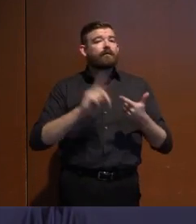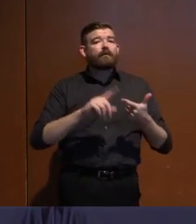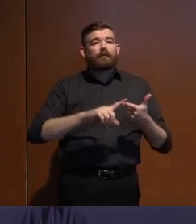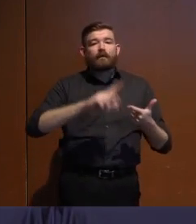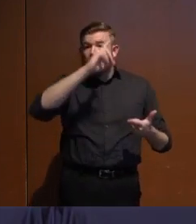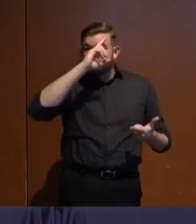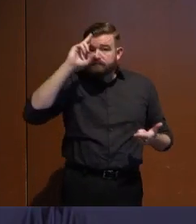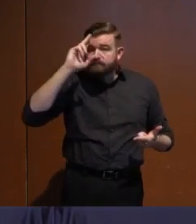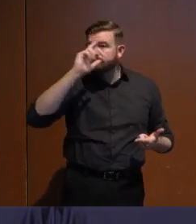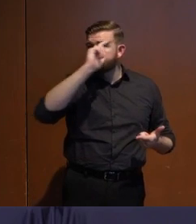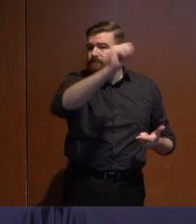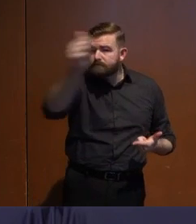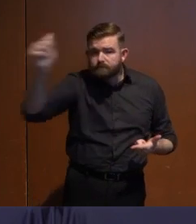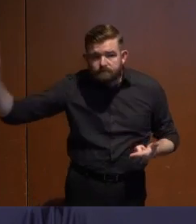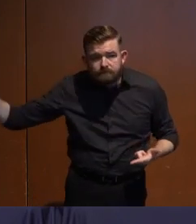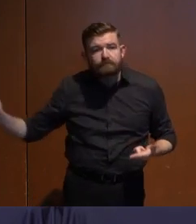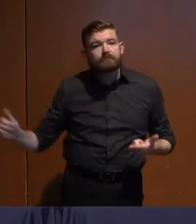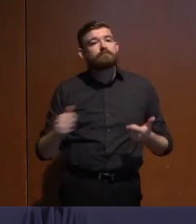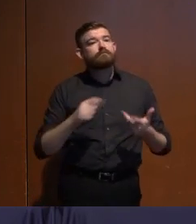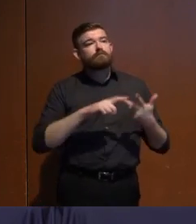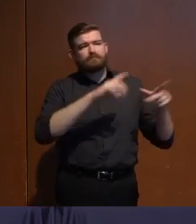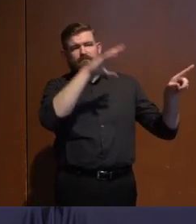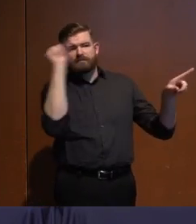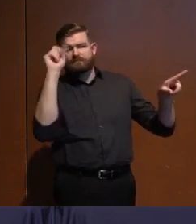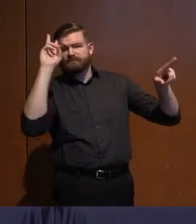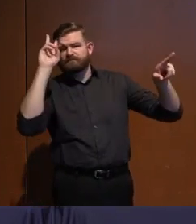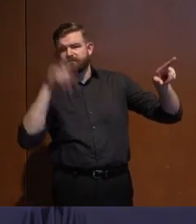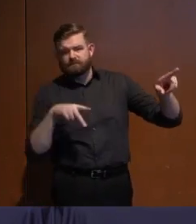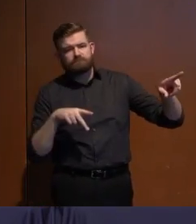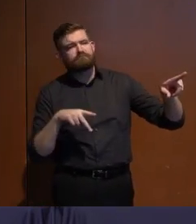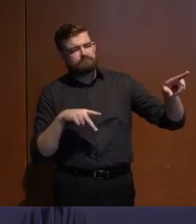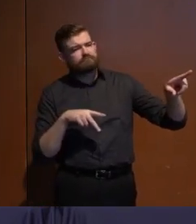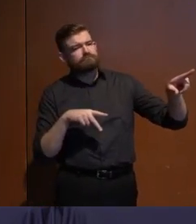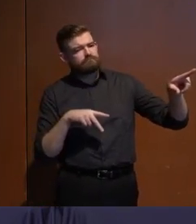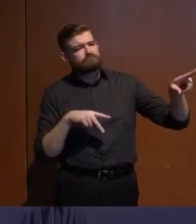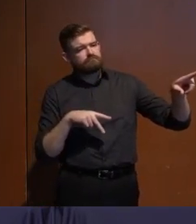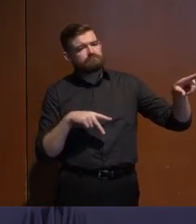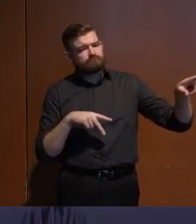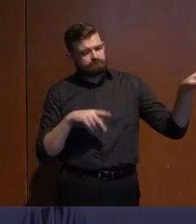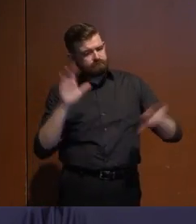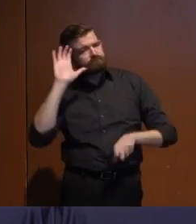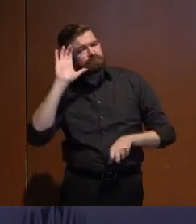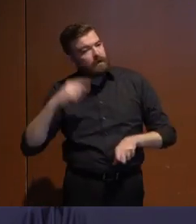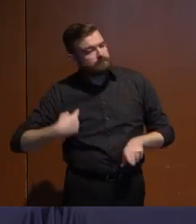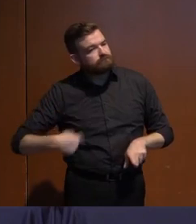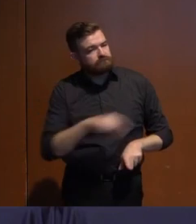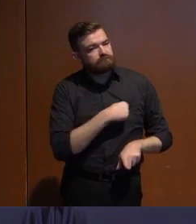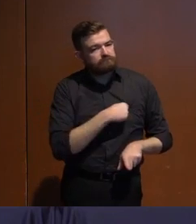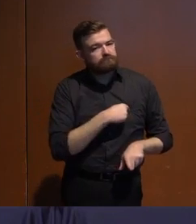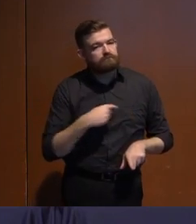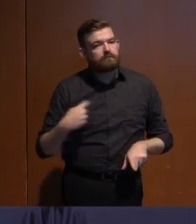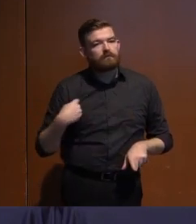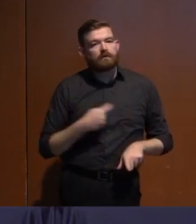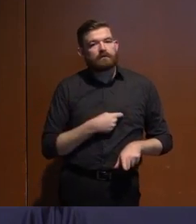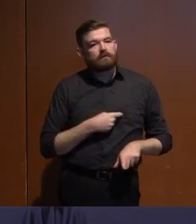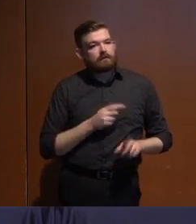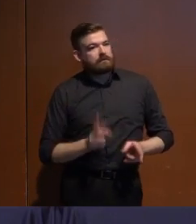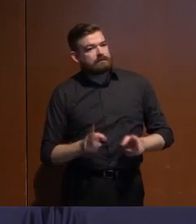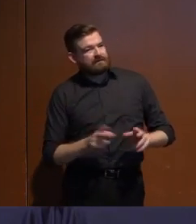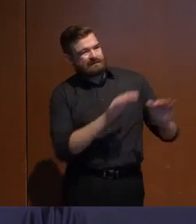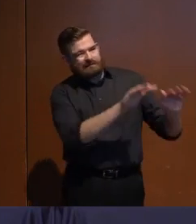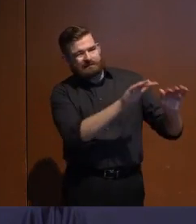President have heard at almost every step, almost every day, the urgent need we have of PPE. Thankful